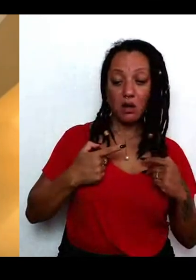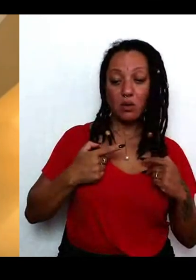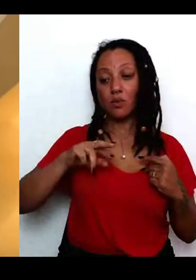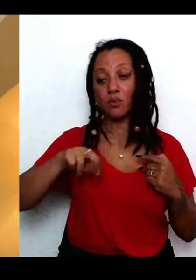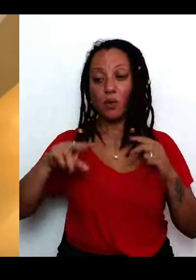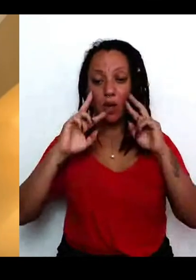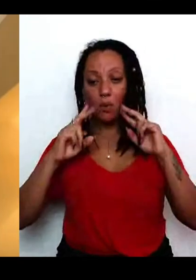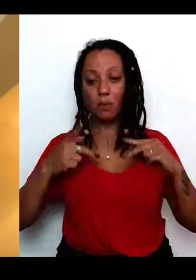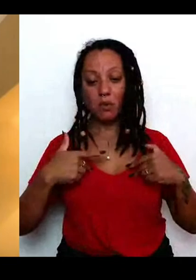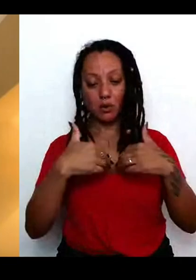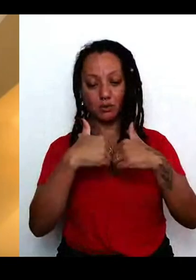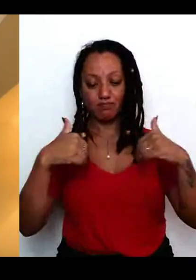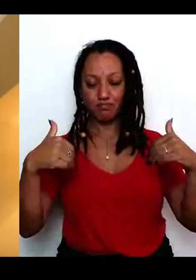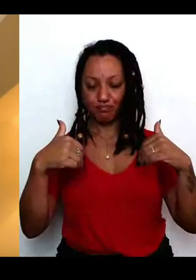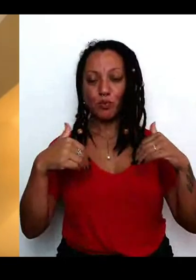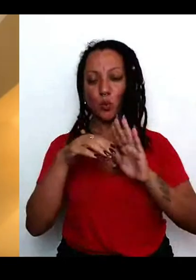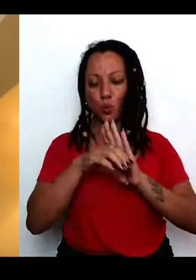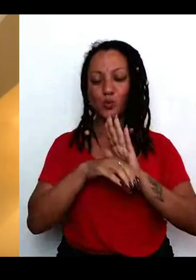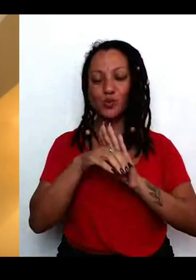foreign